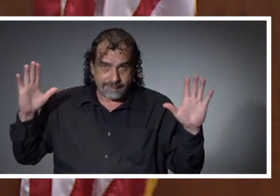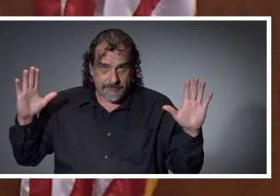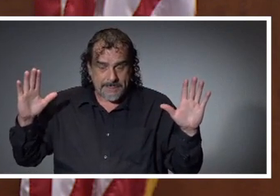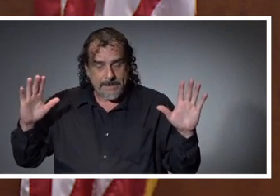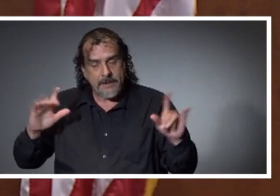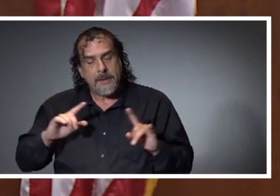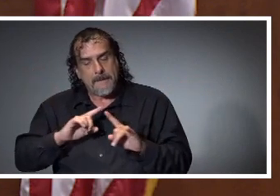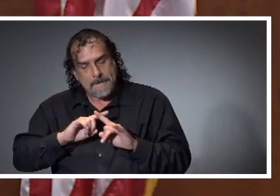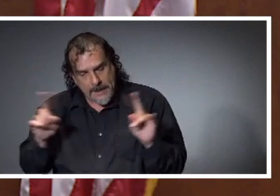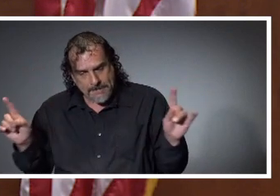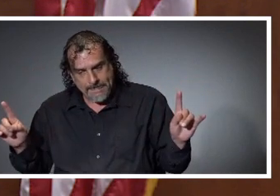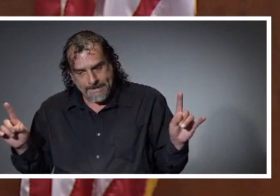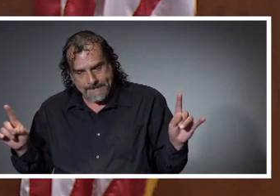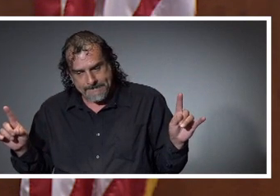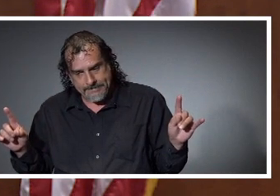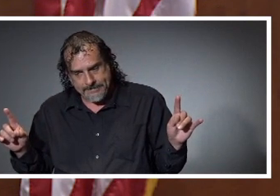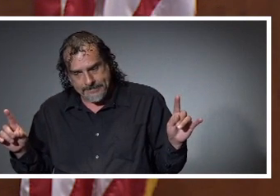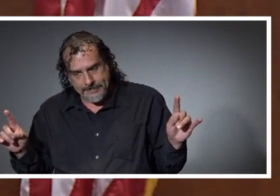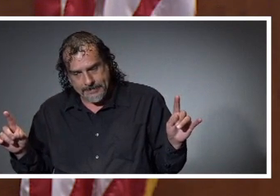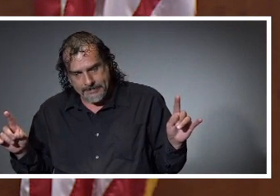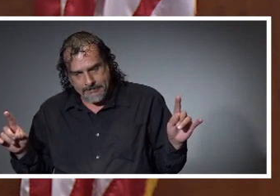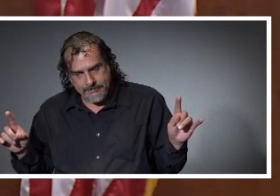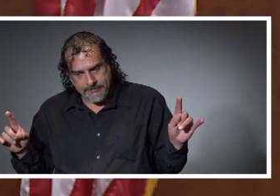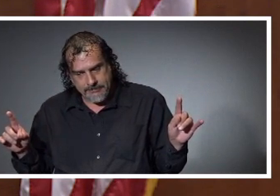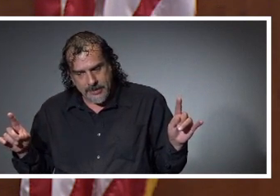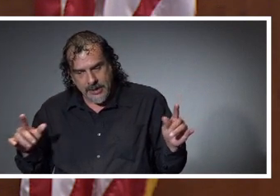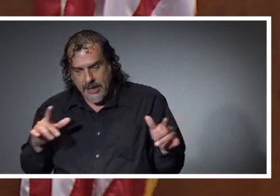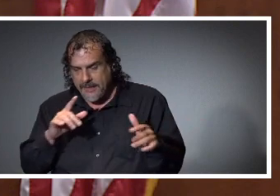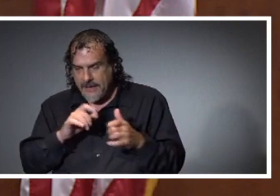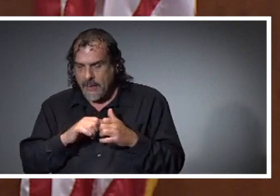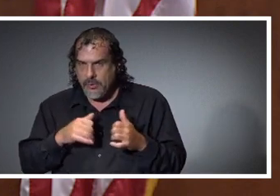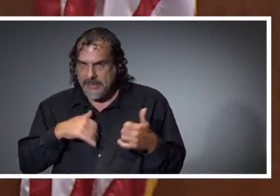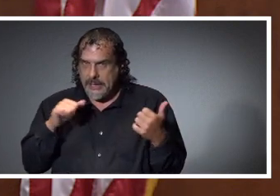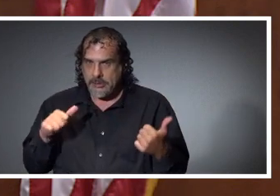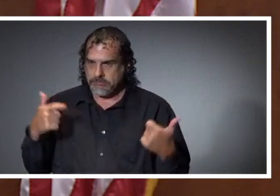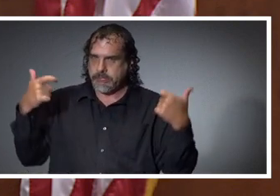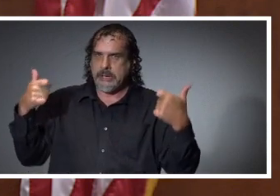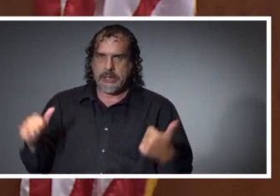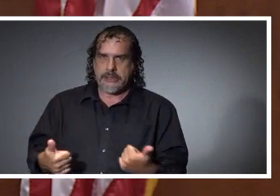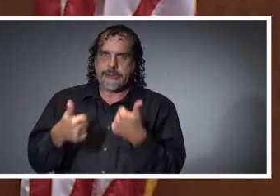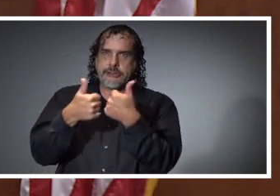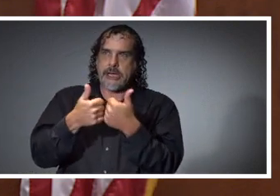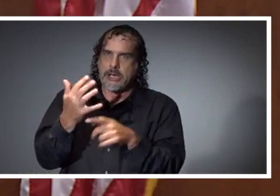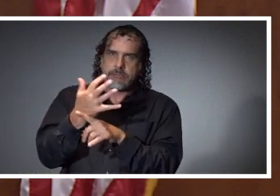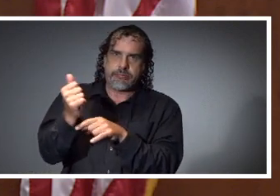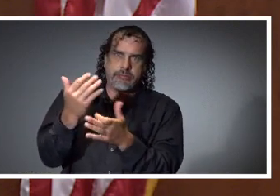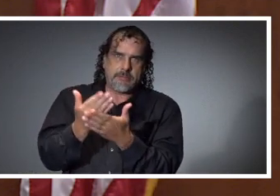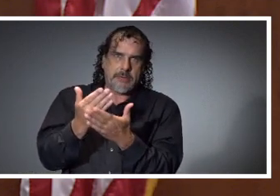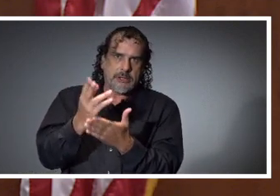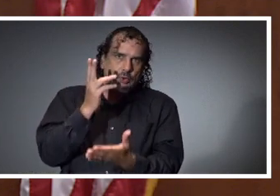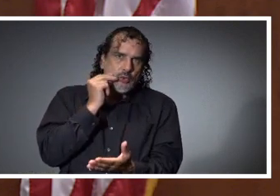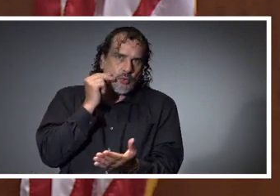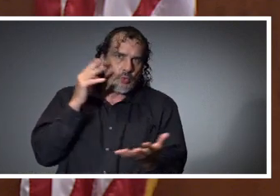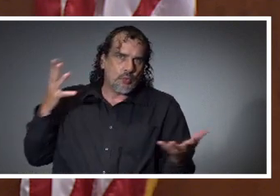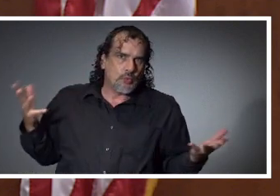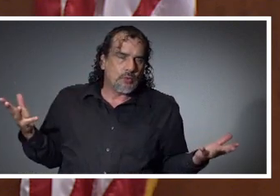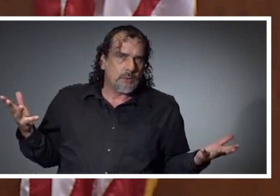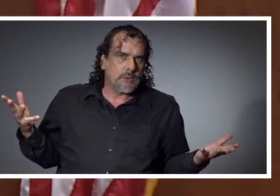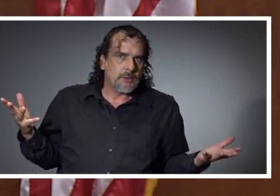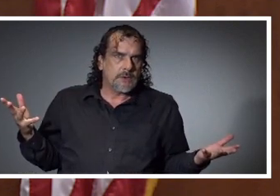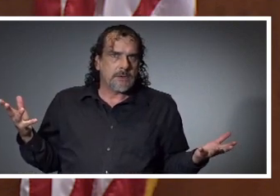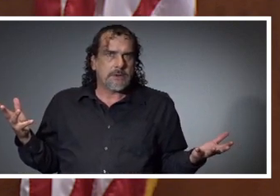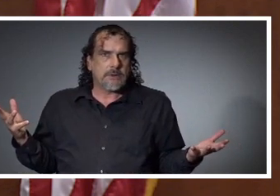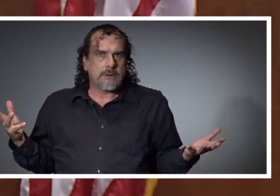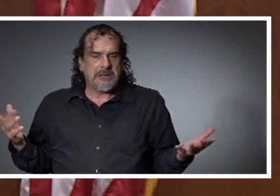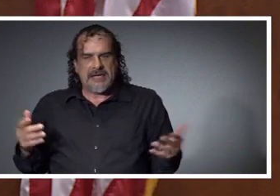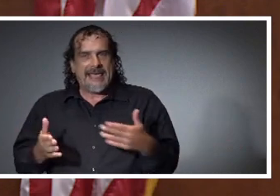certainly would present major financial challenges for the trust fund. And keep in mind, it's easy to stand up